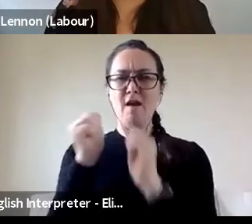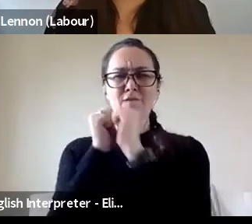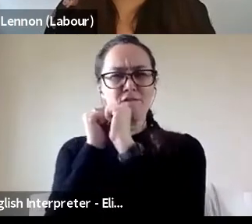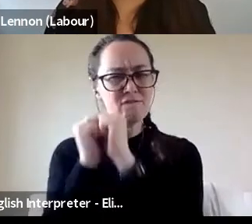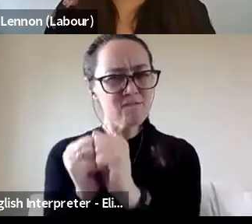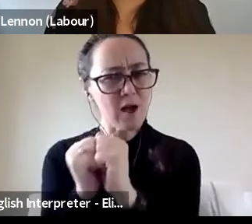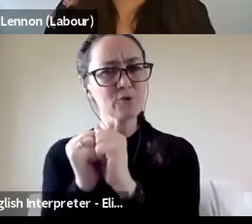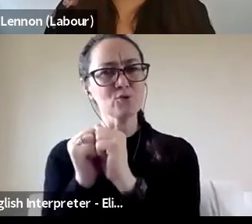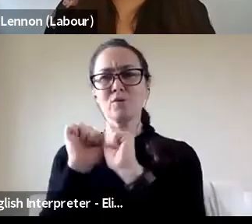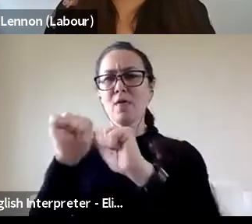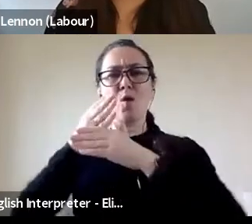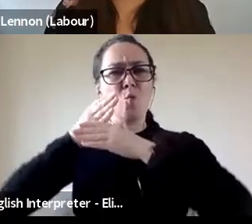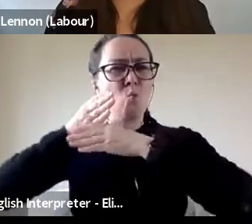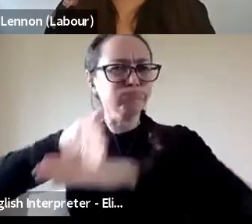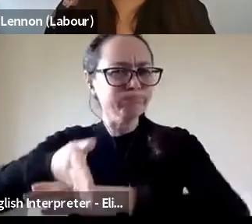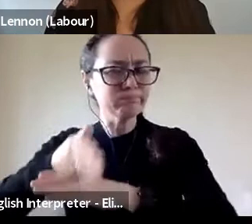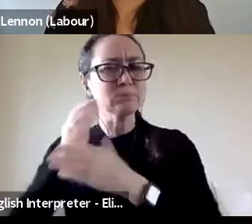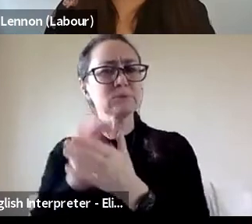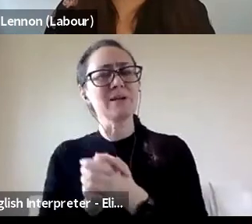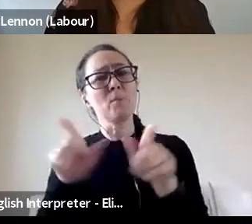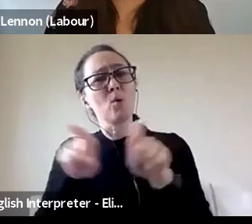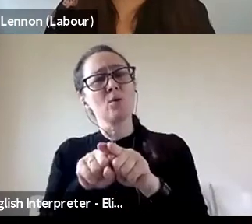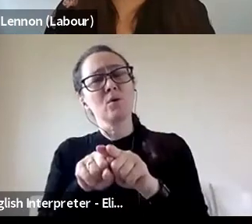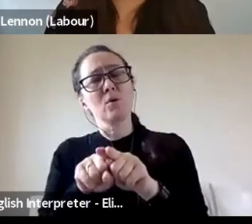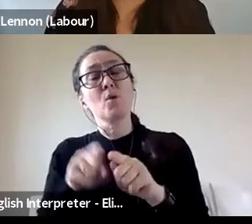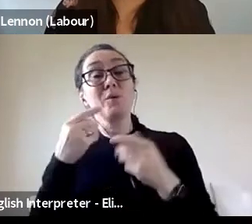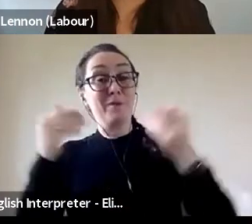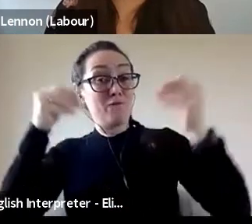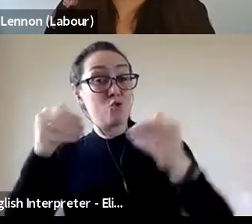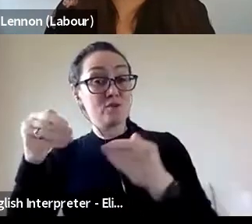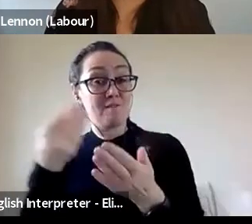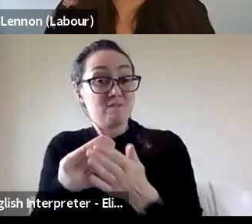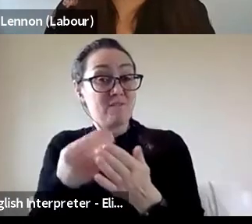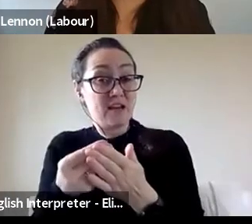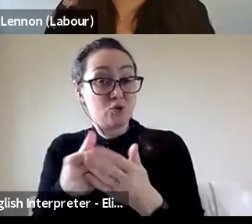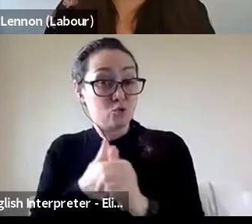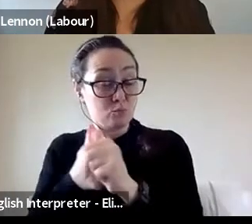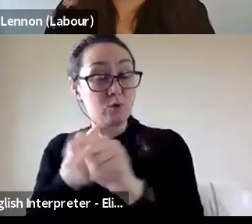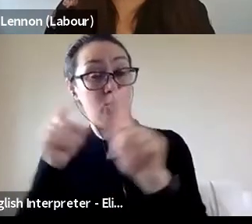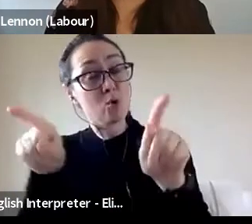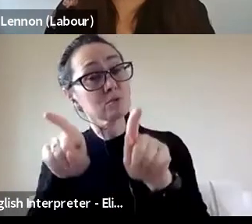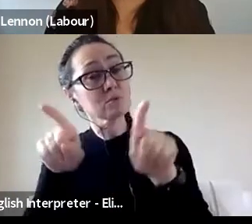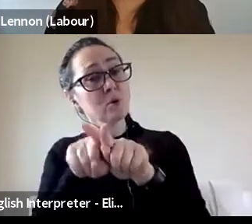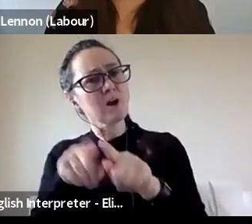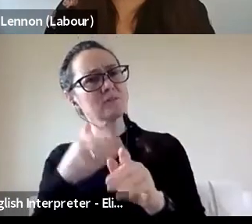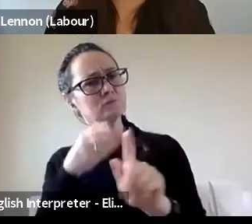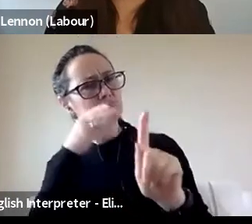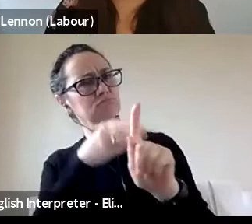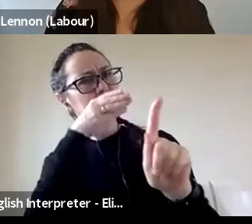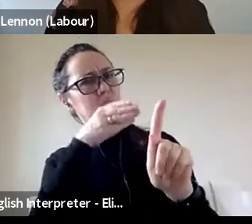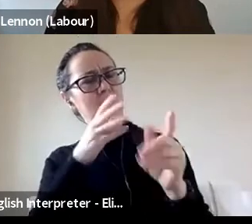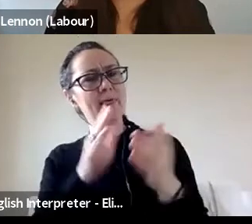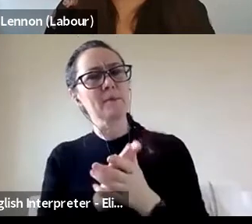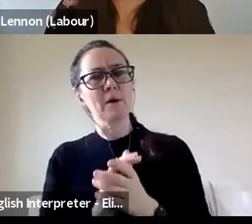are undertaking. But as well as financial assistance, I think there has to be a recognition of the physical and